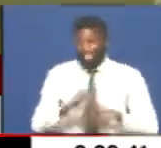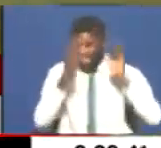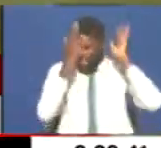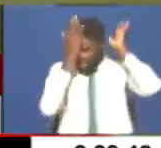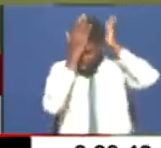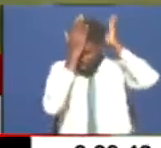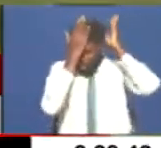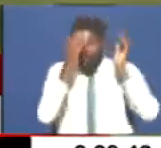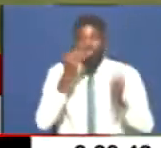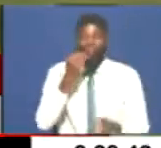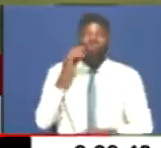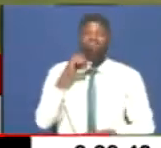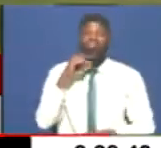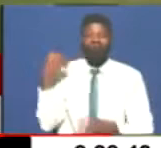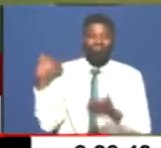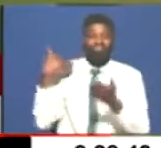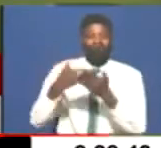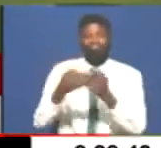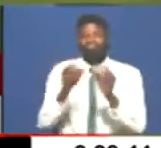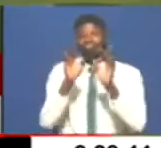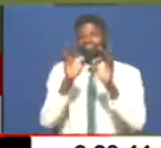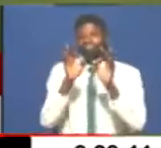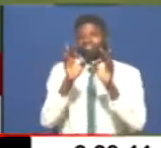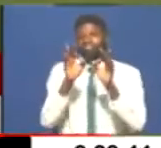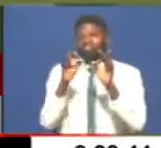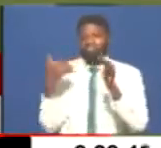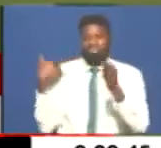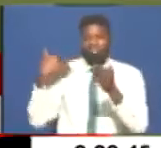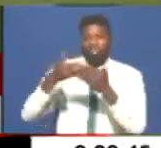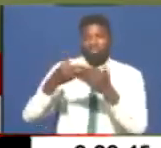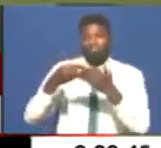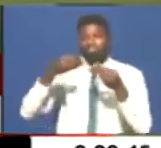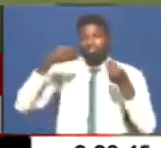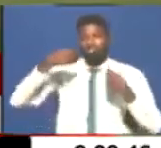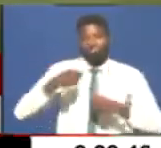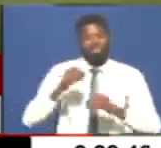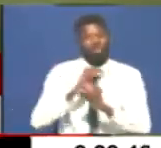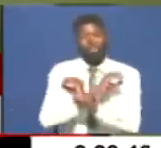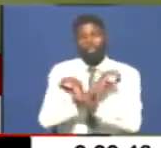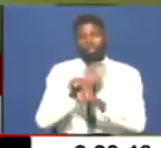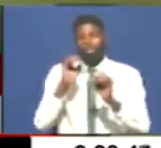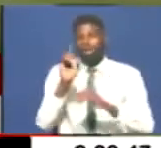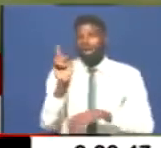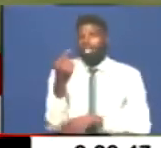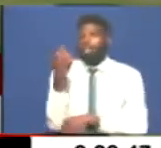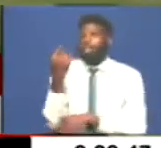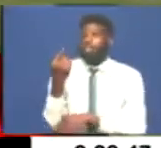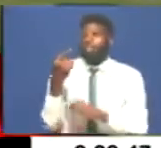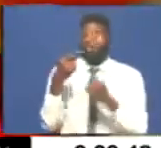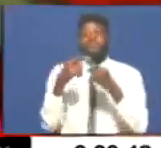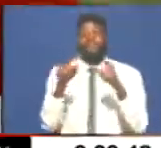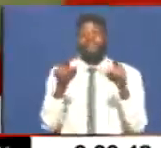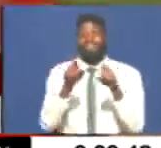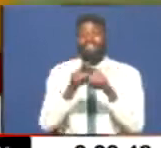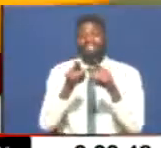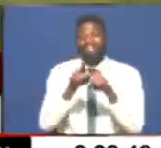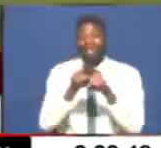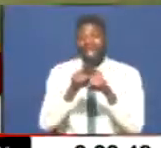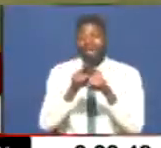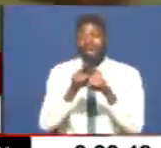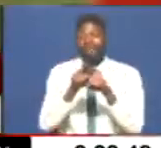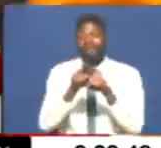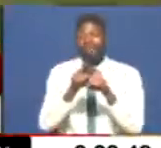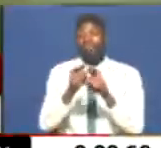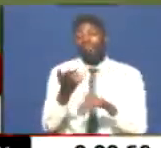the league and are the only unbeaten team in the Kenyan top tier. However, their recent form does not scare the former